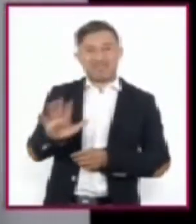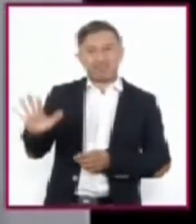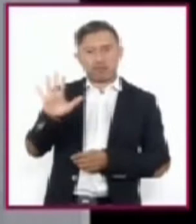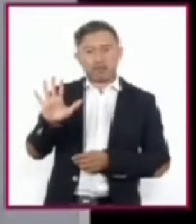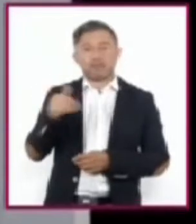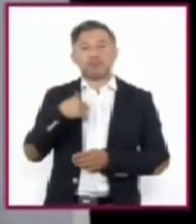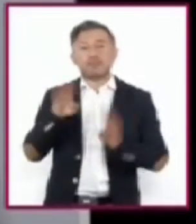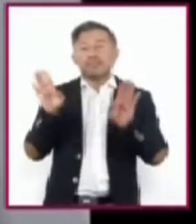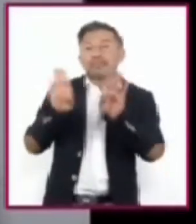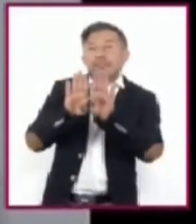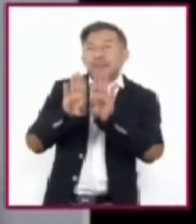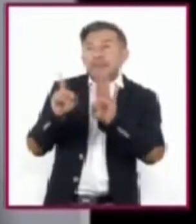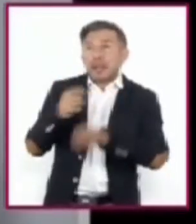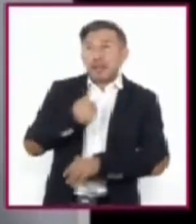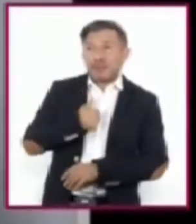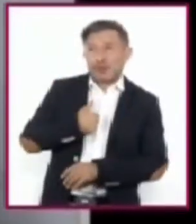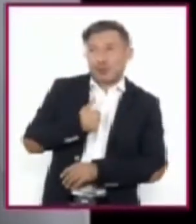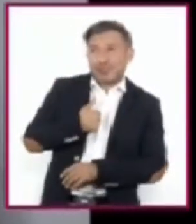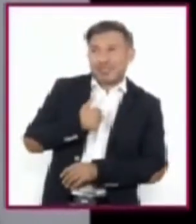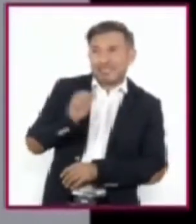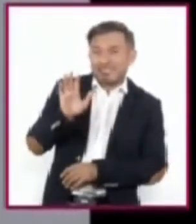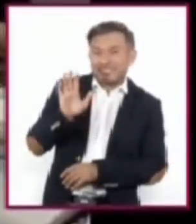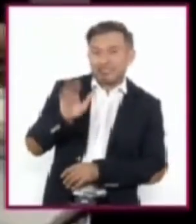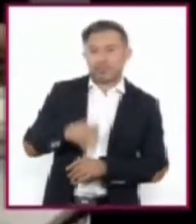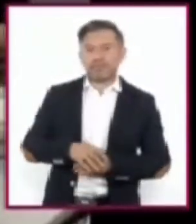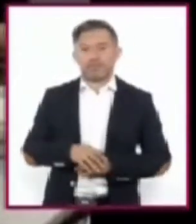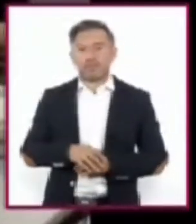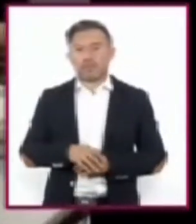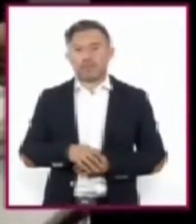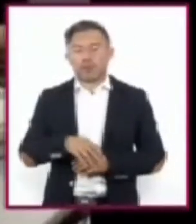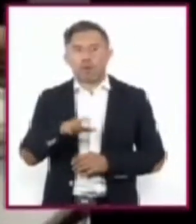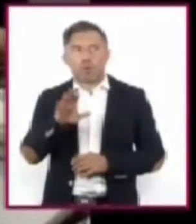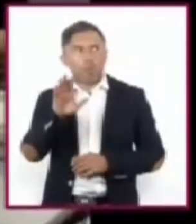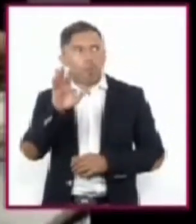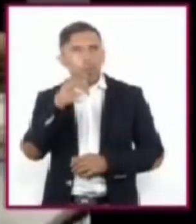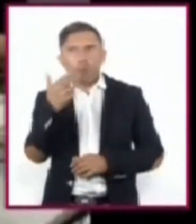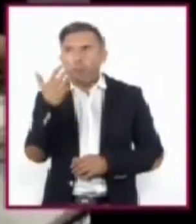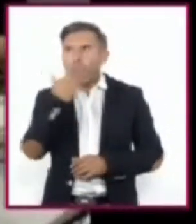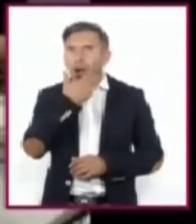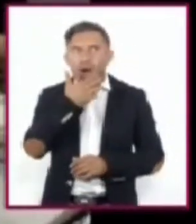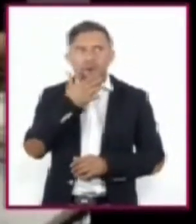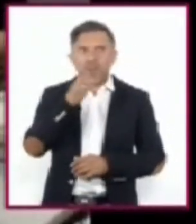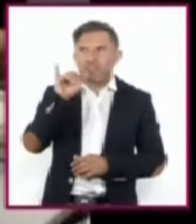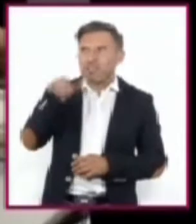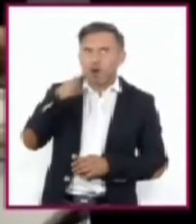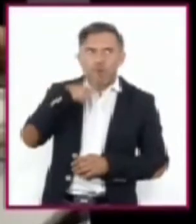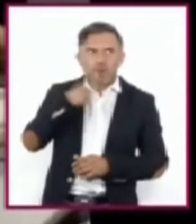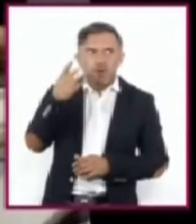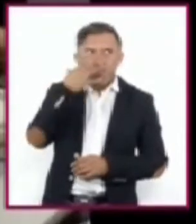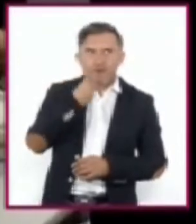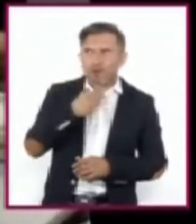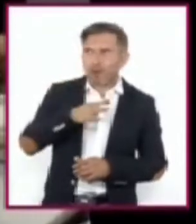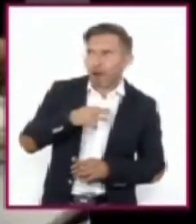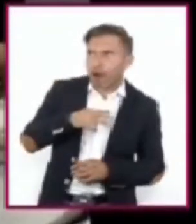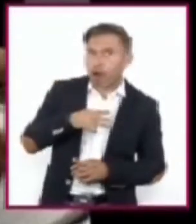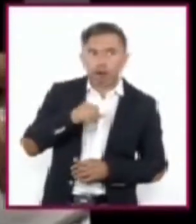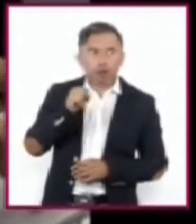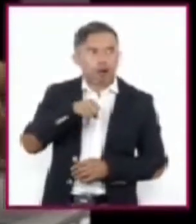Sorry, I'm late. Wow, that girl is beautiful. Yeah, she is. What is her name?